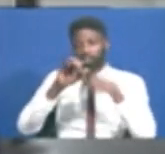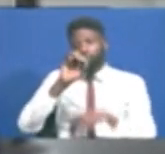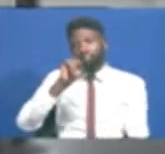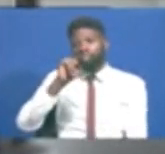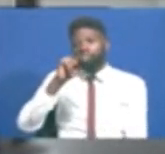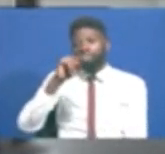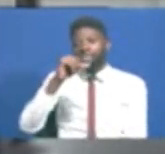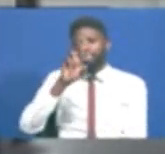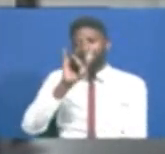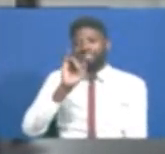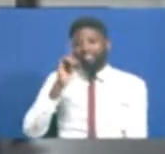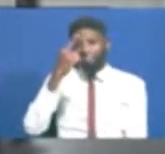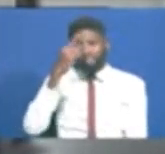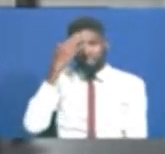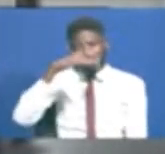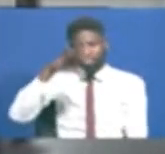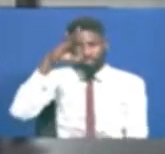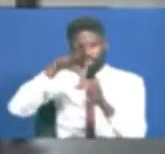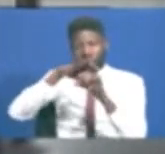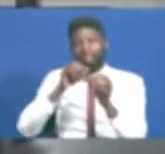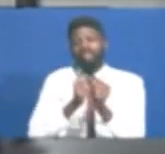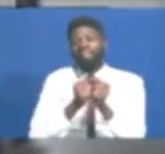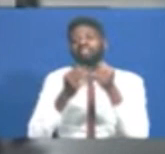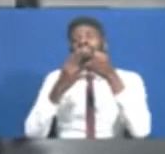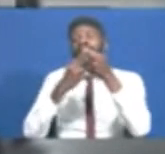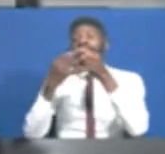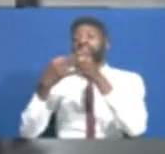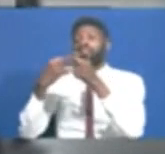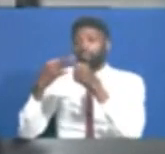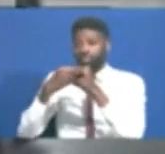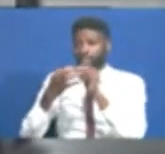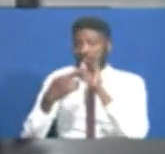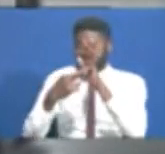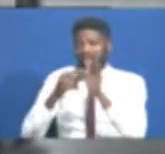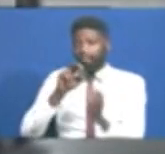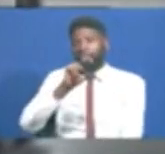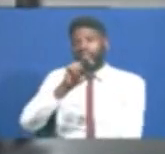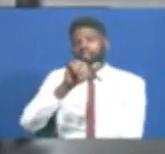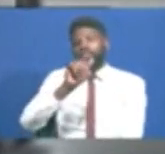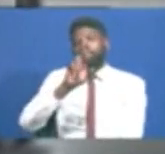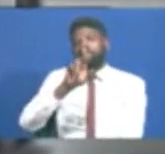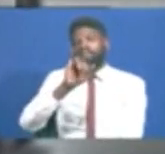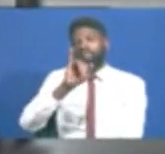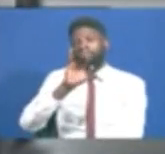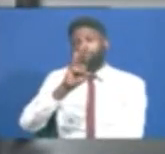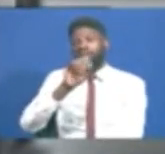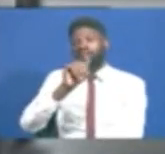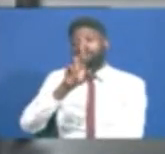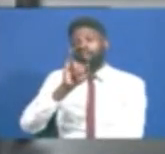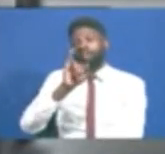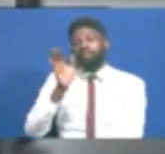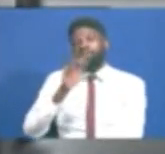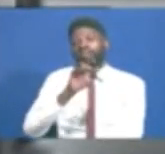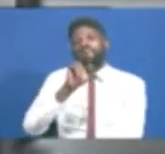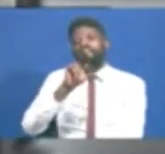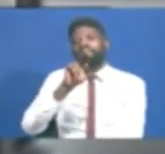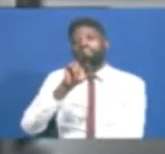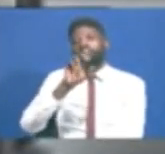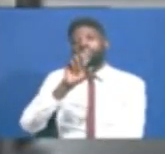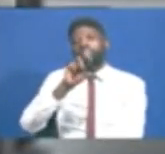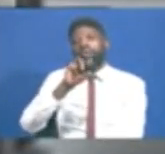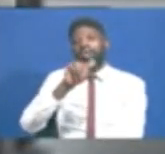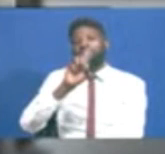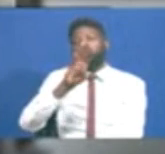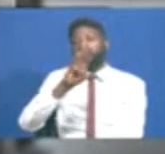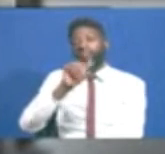to Parliament in 1988 to represent Nyaribari, Masaba constituency. Immediately after his election,